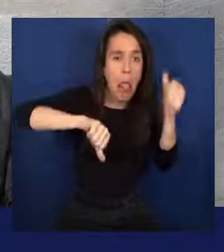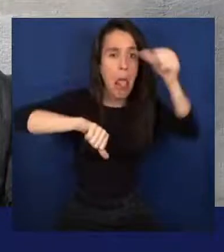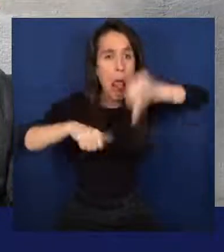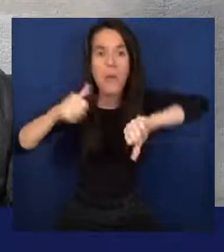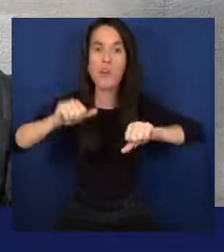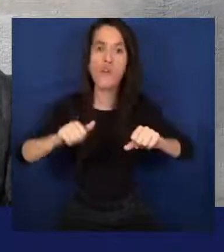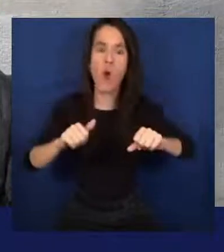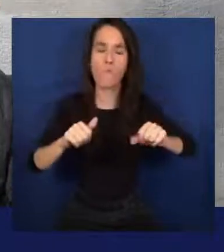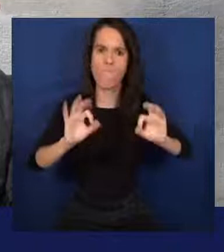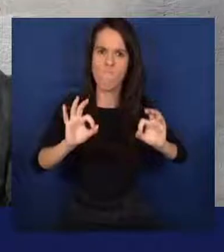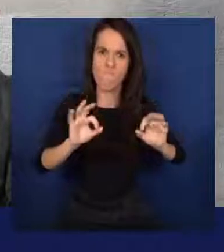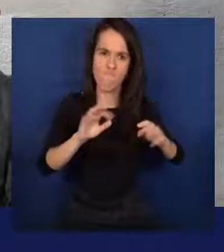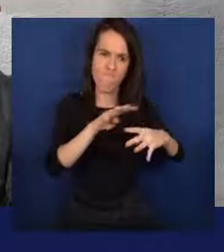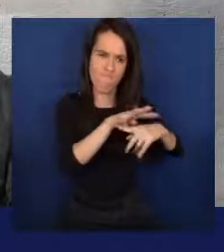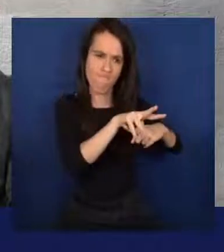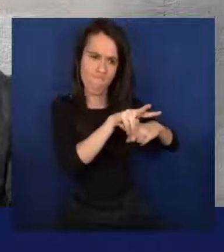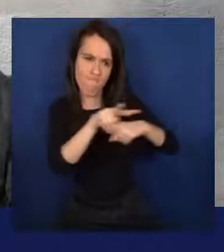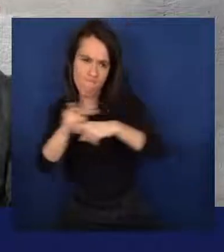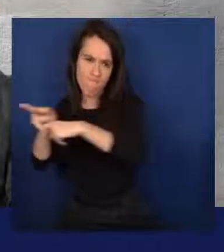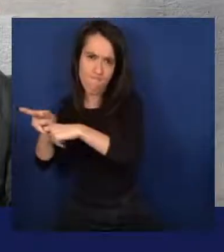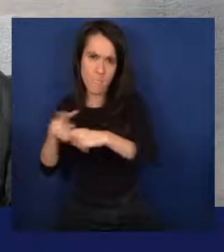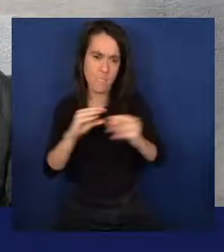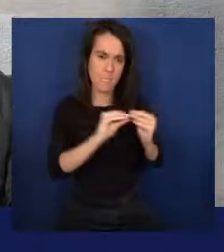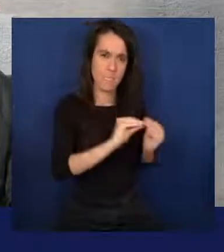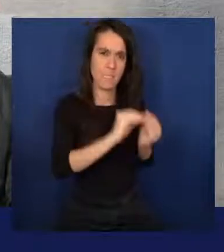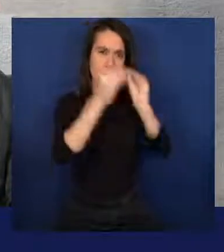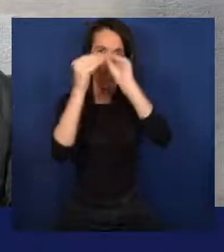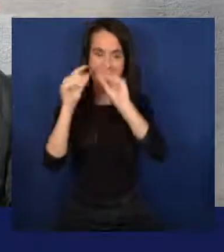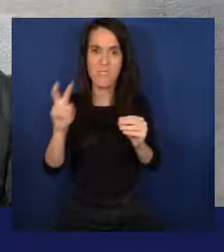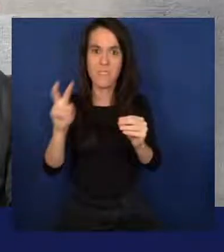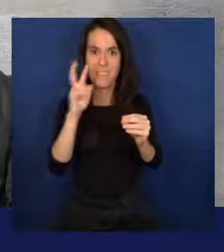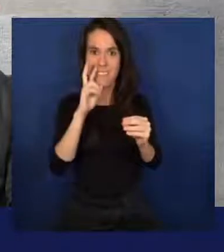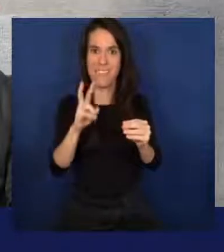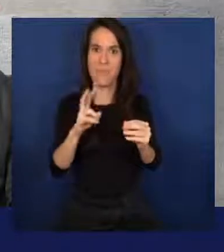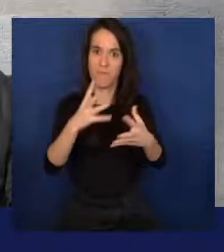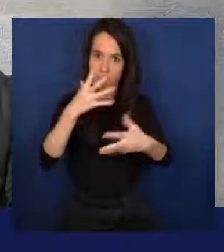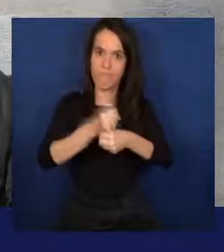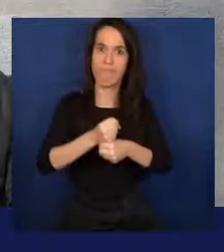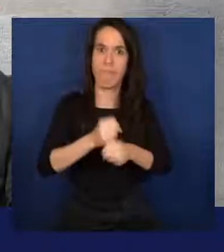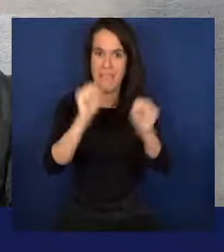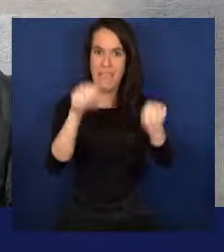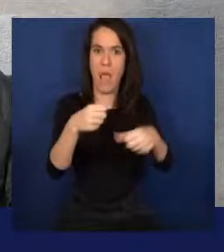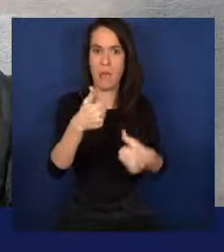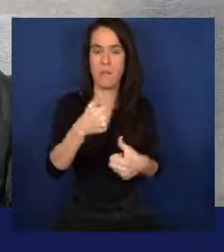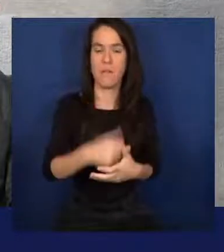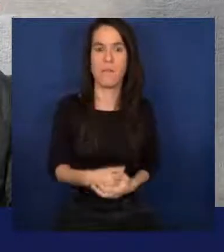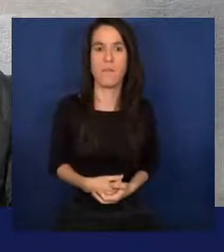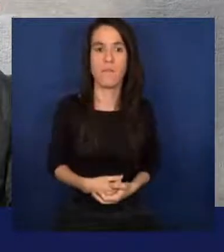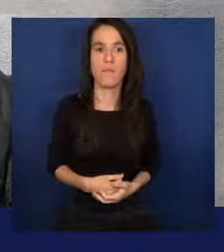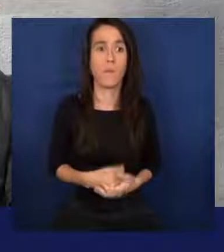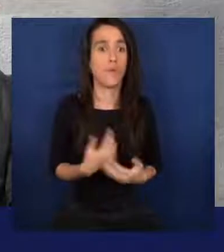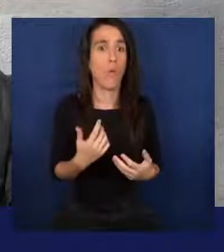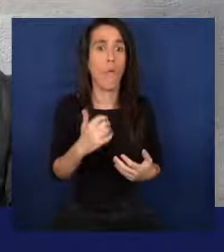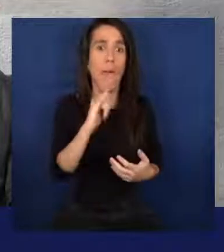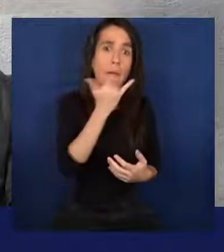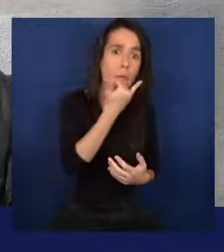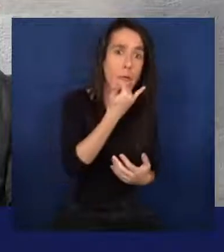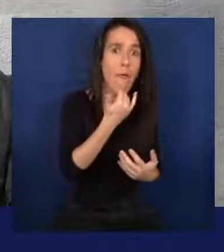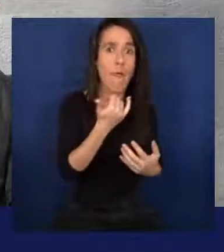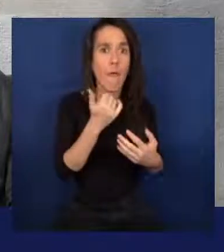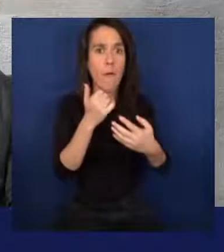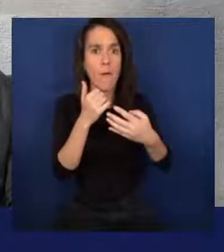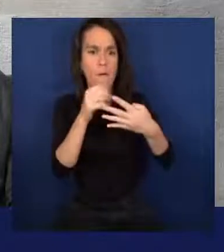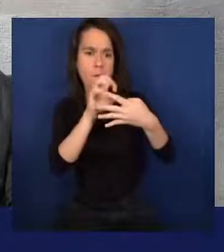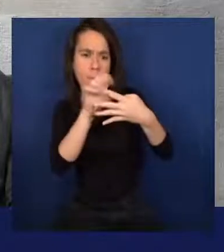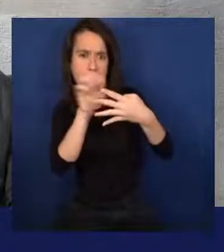reliability, right? That's the trade we're going to make. The aerospace engineering field still